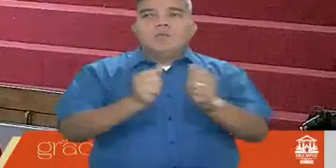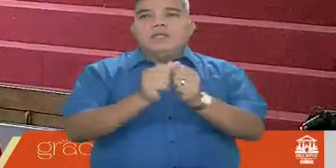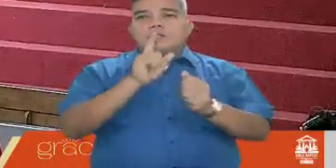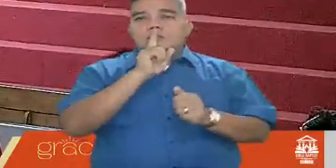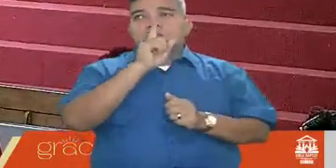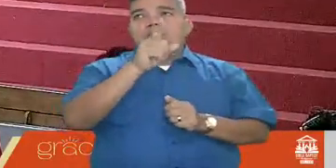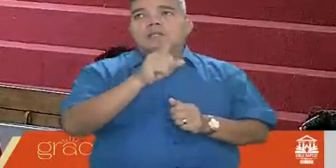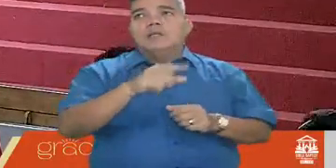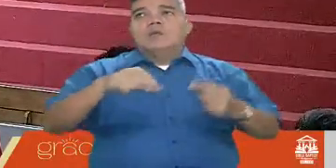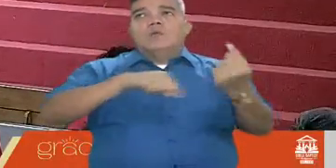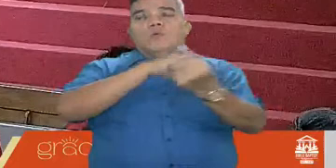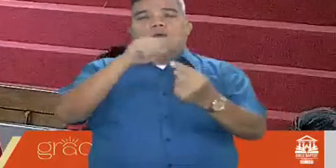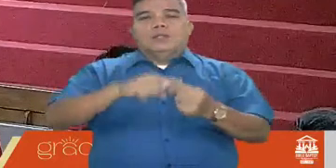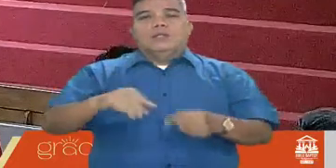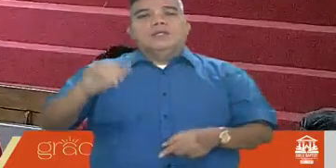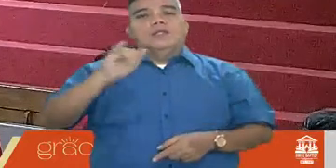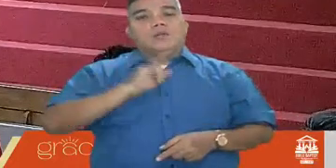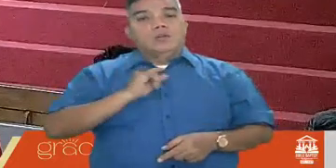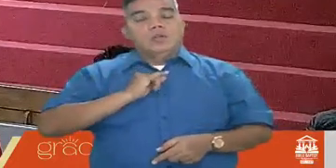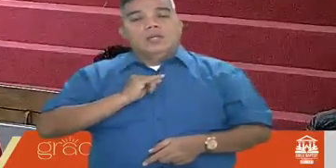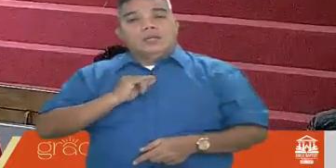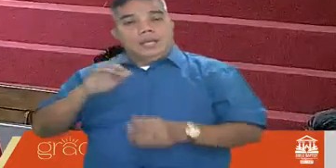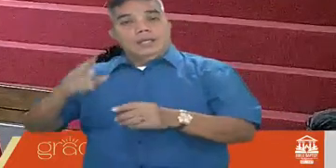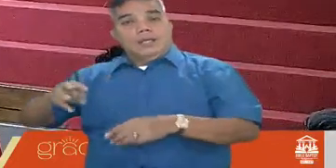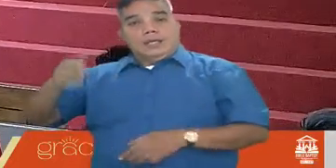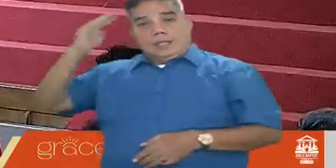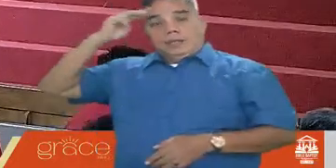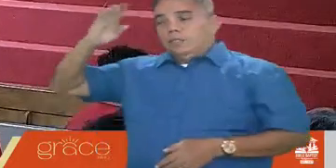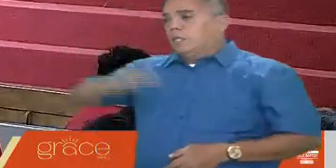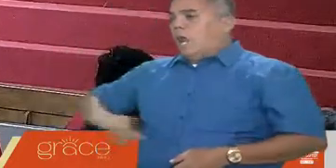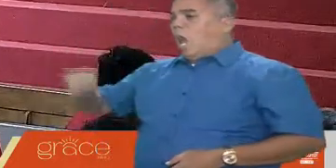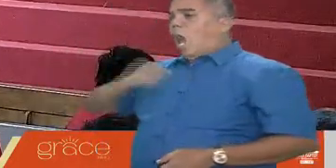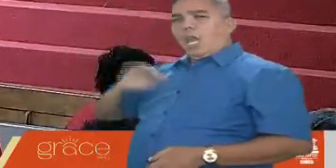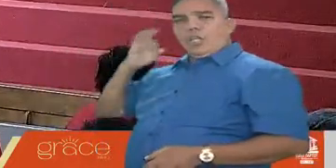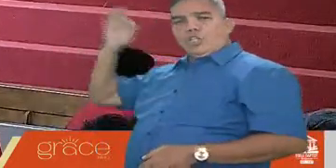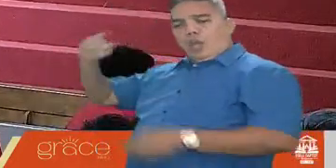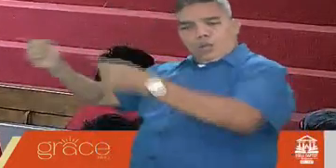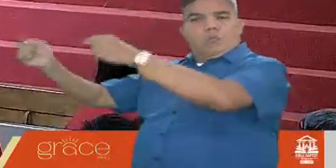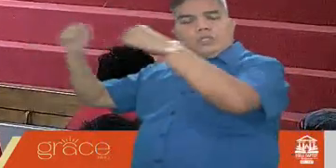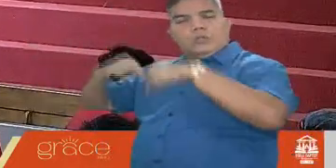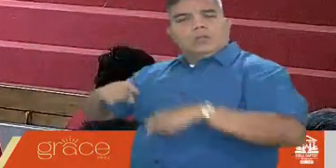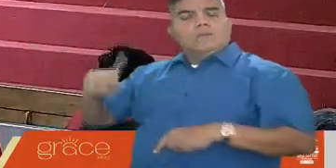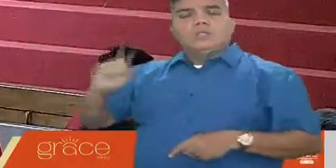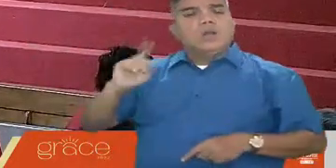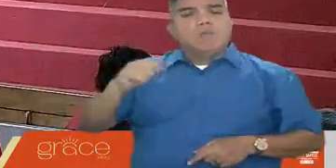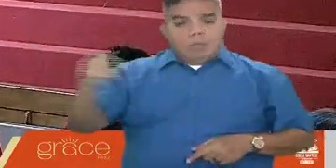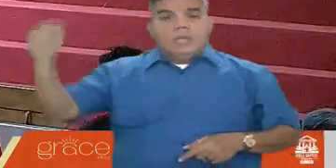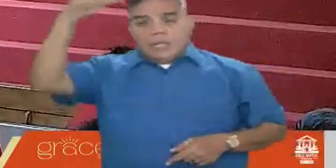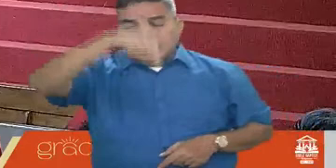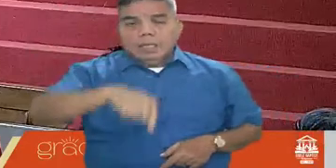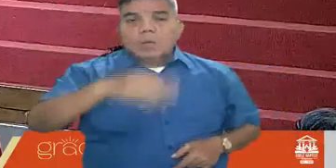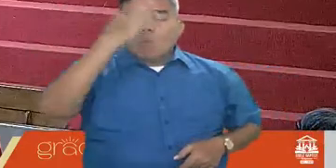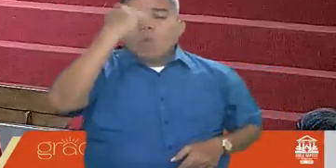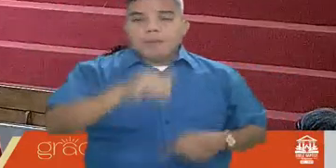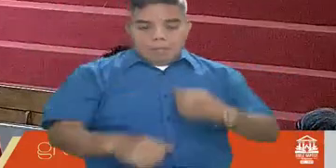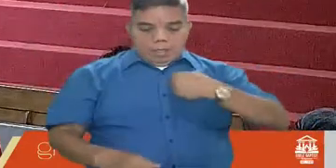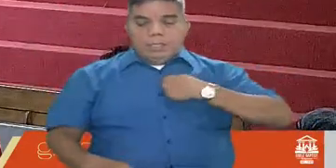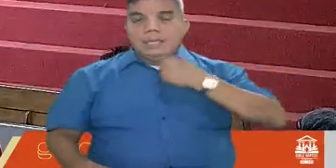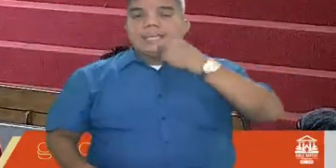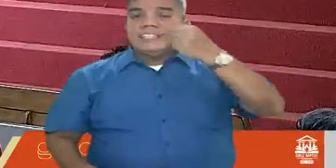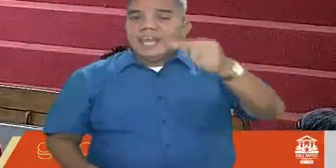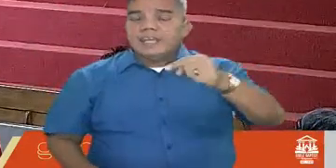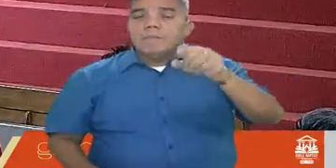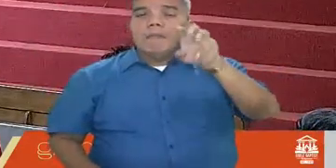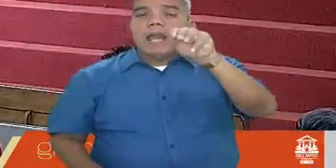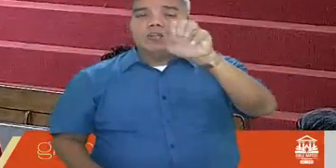with certainty. When MacArthur said, "I shall return," he did return because of what he said. "I shall